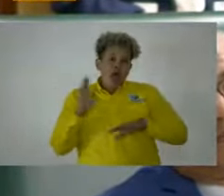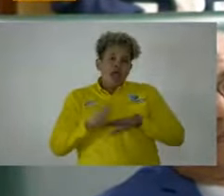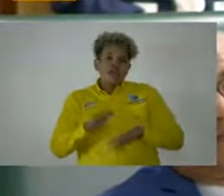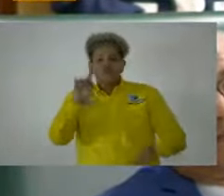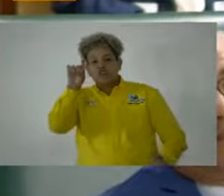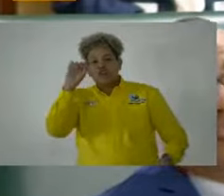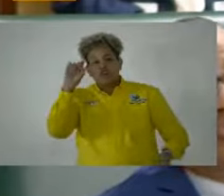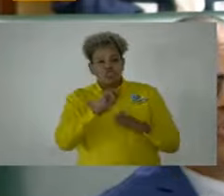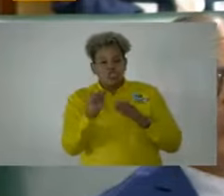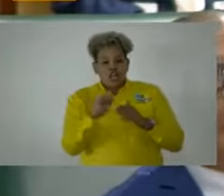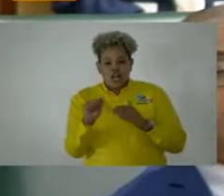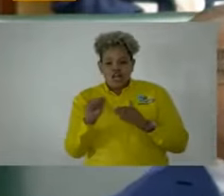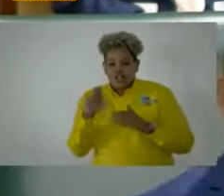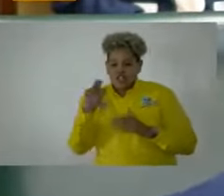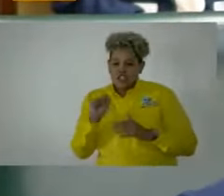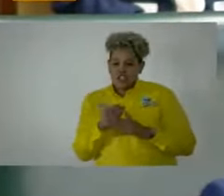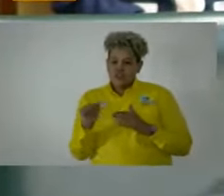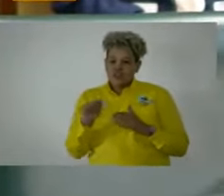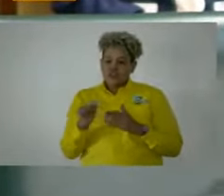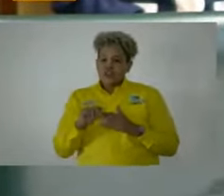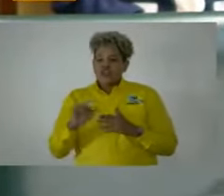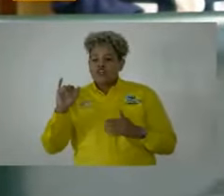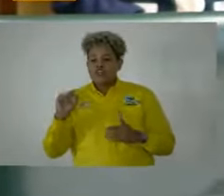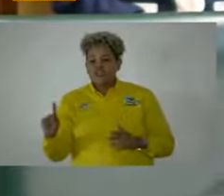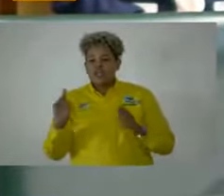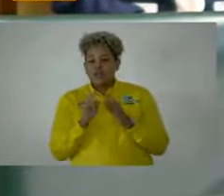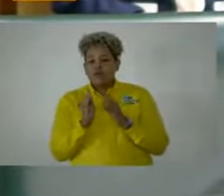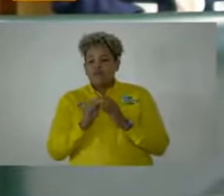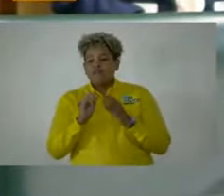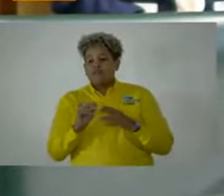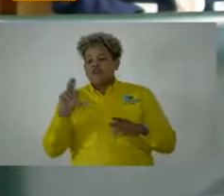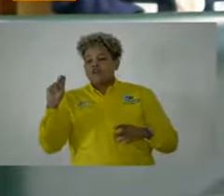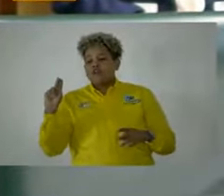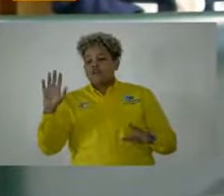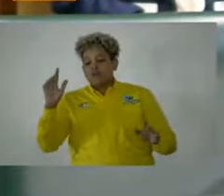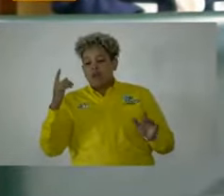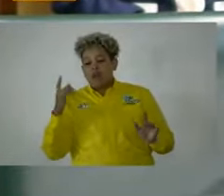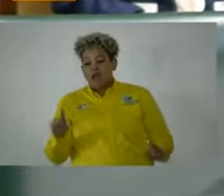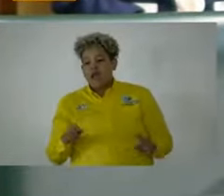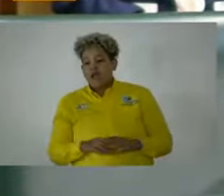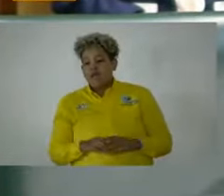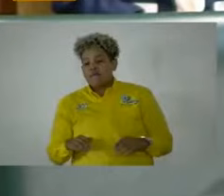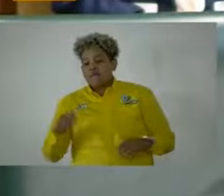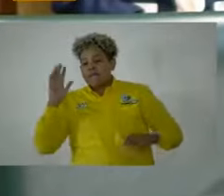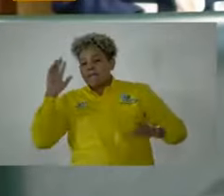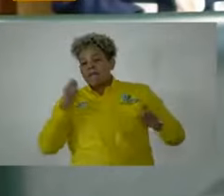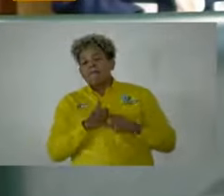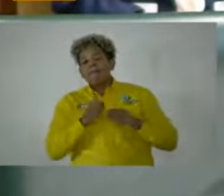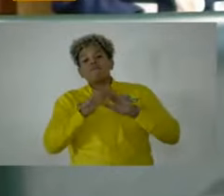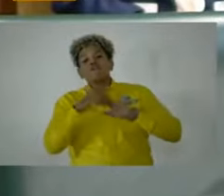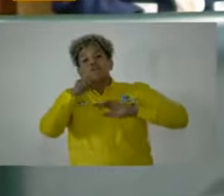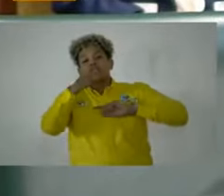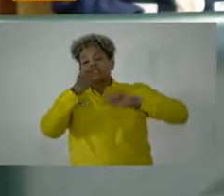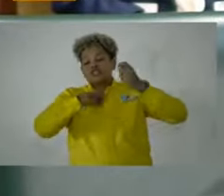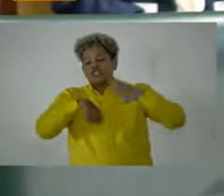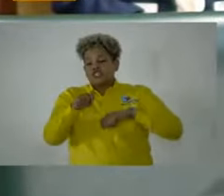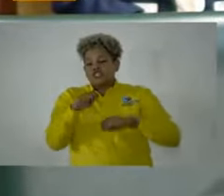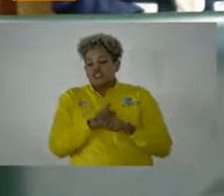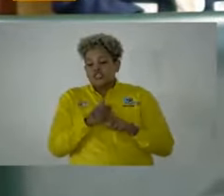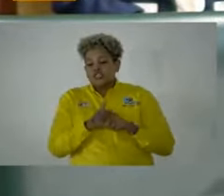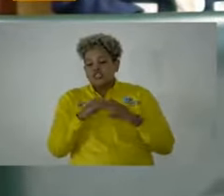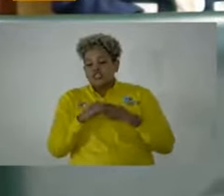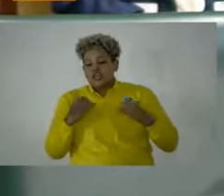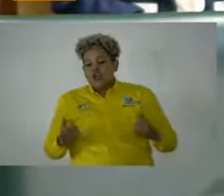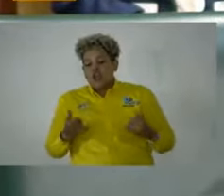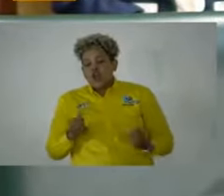to $100 US at the JLP conference in November. Mr. Speaker, Jamaica needs change in the